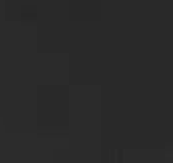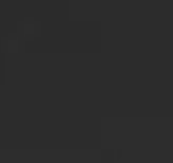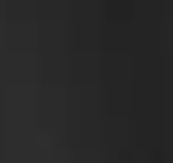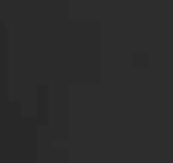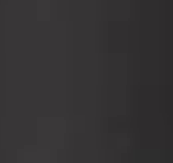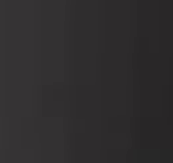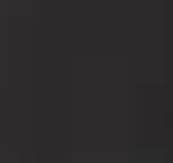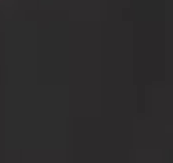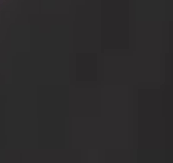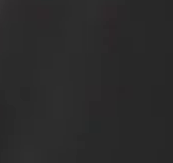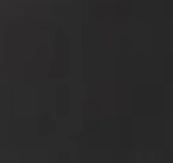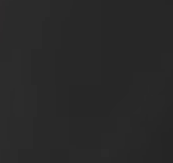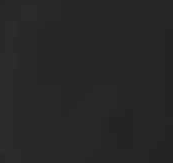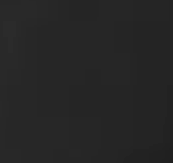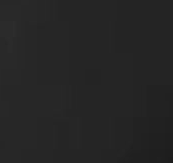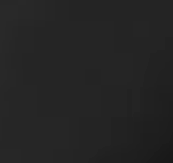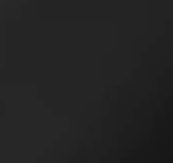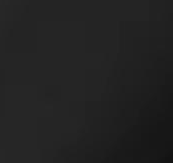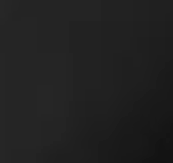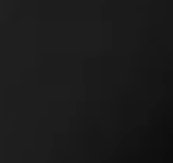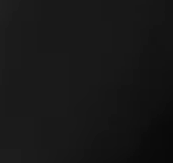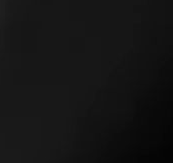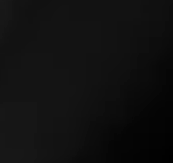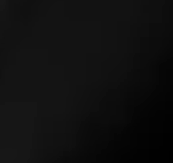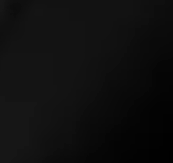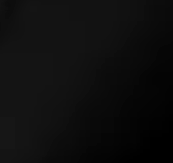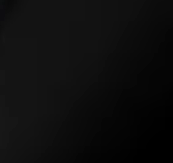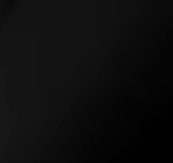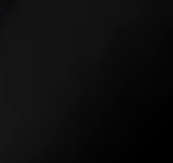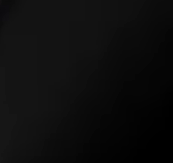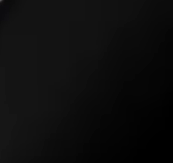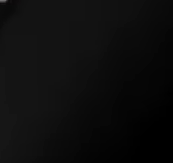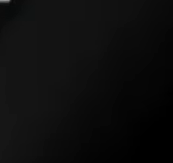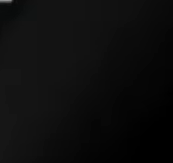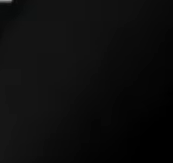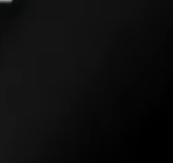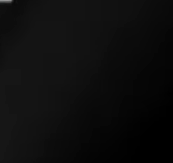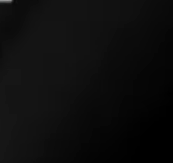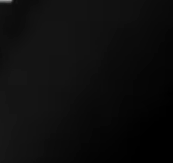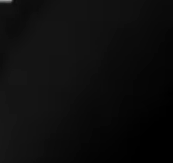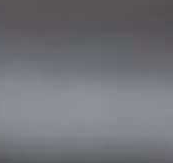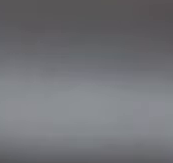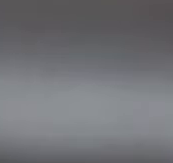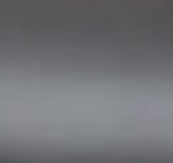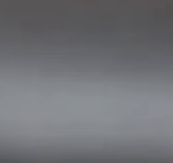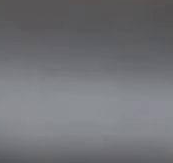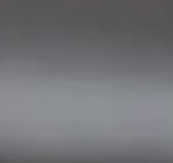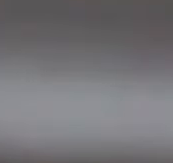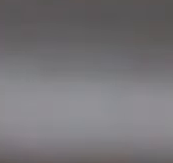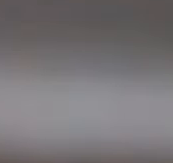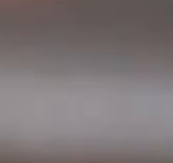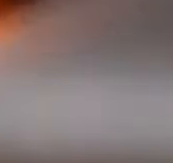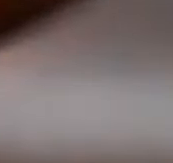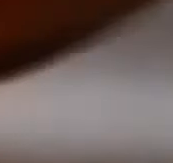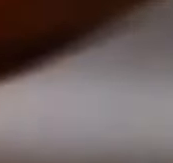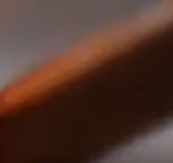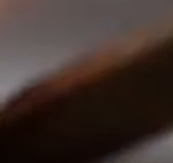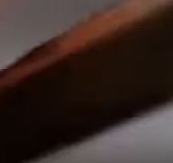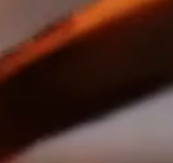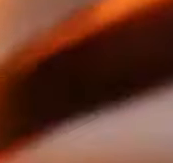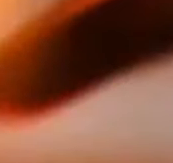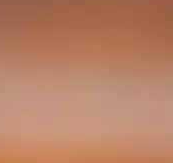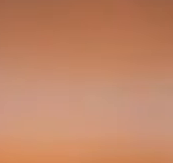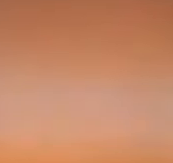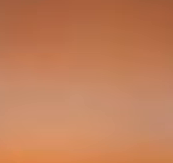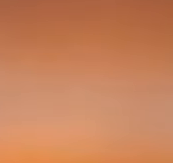only. The Spar Big Sale. Exclusive to our Spar Rewards customers. We have come a long way